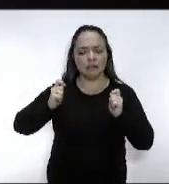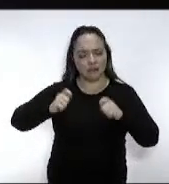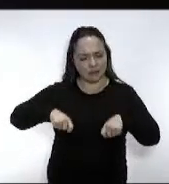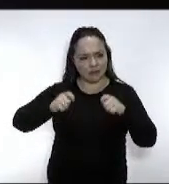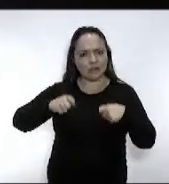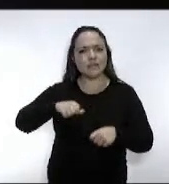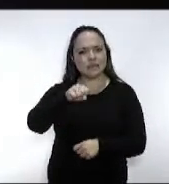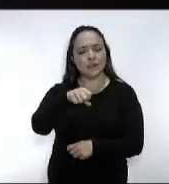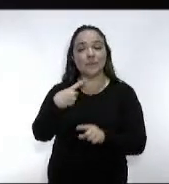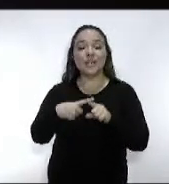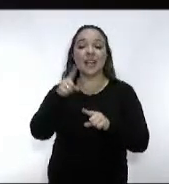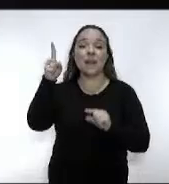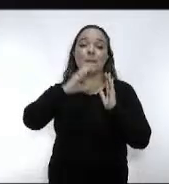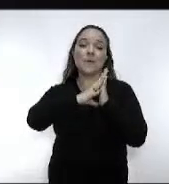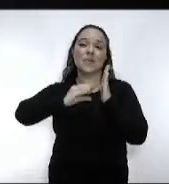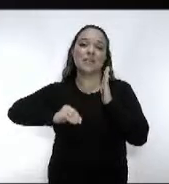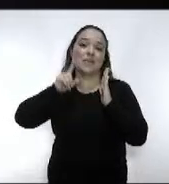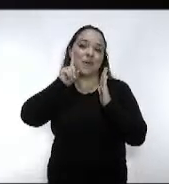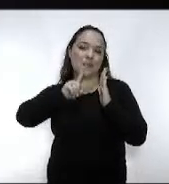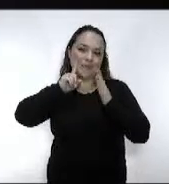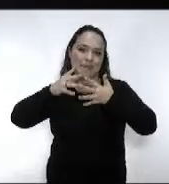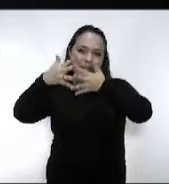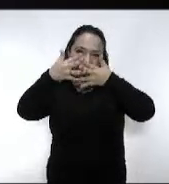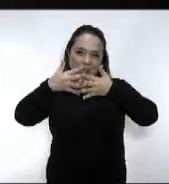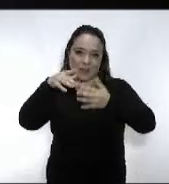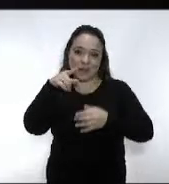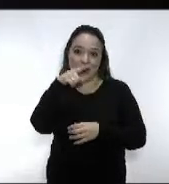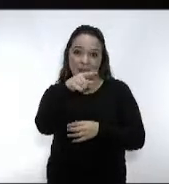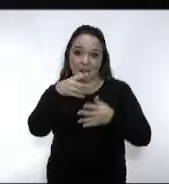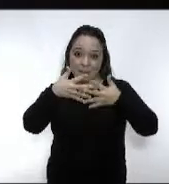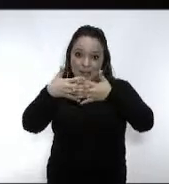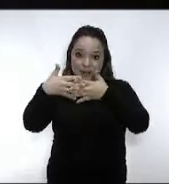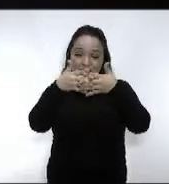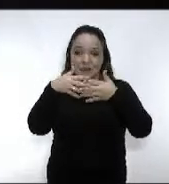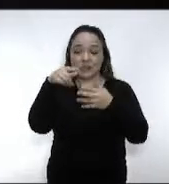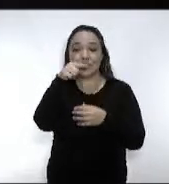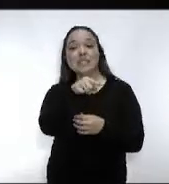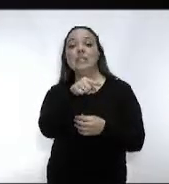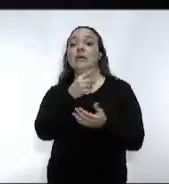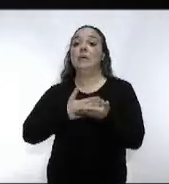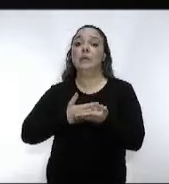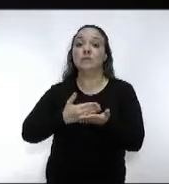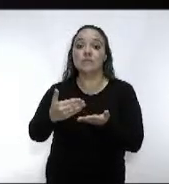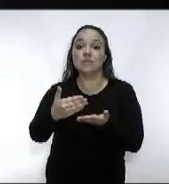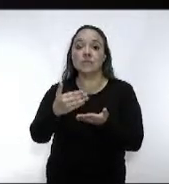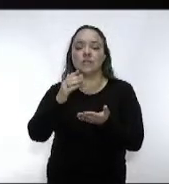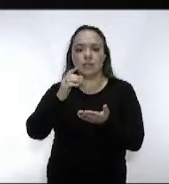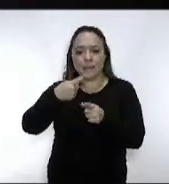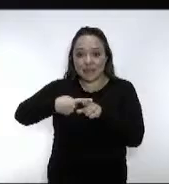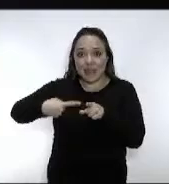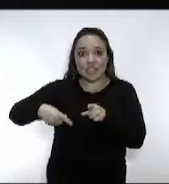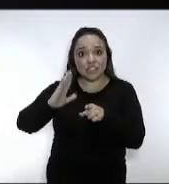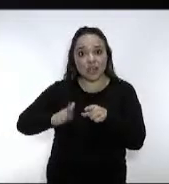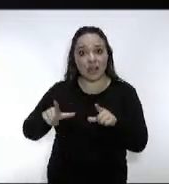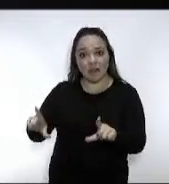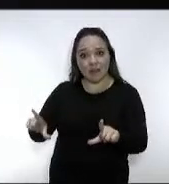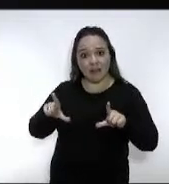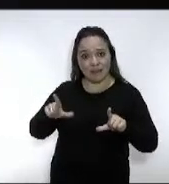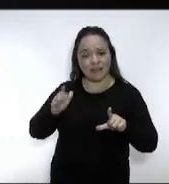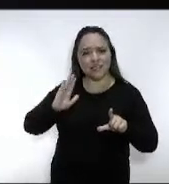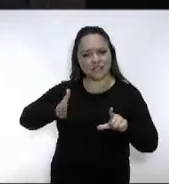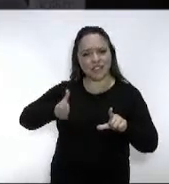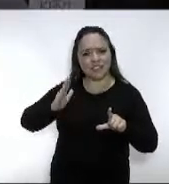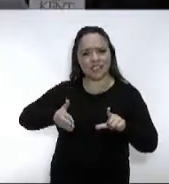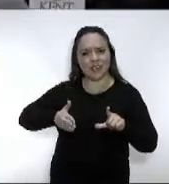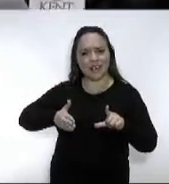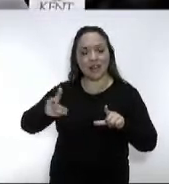for sure, because in the American model that we have adopted, the half of the journey already certifies and